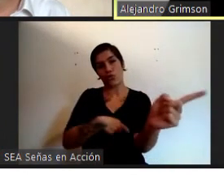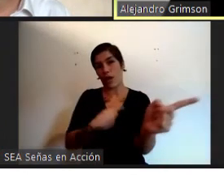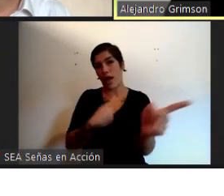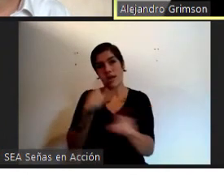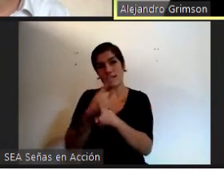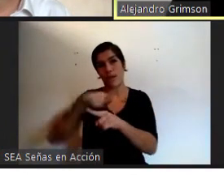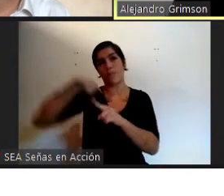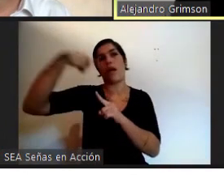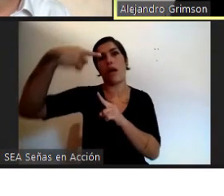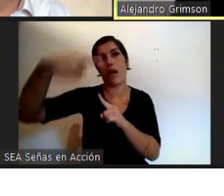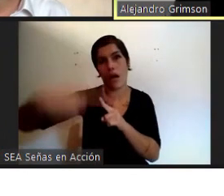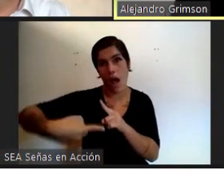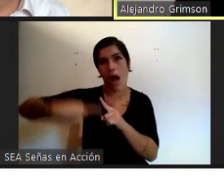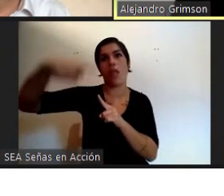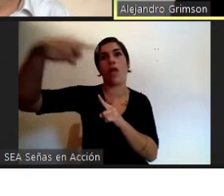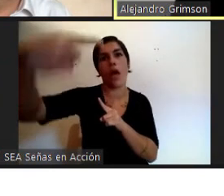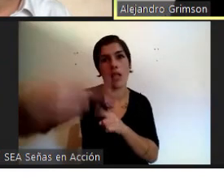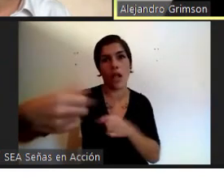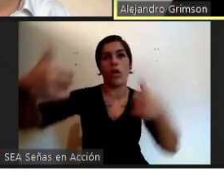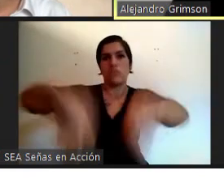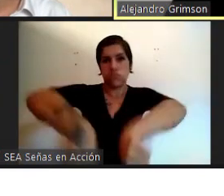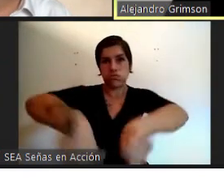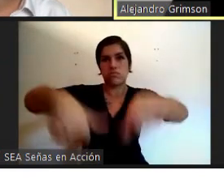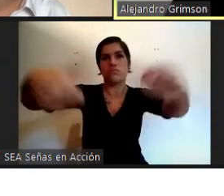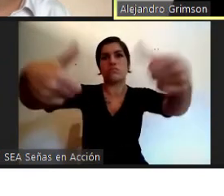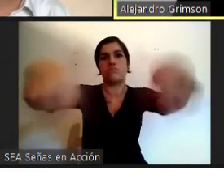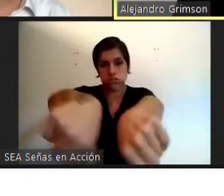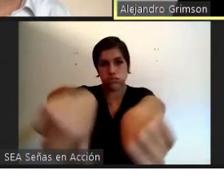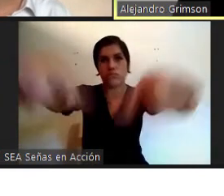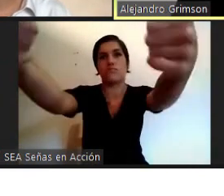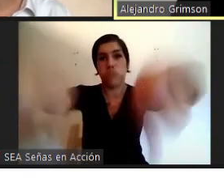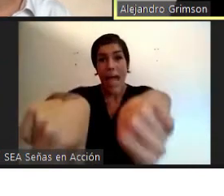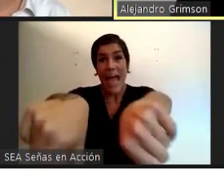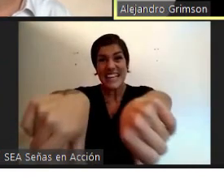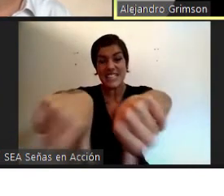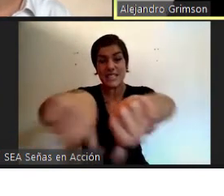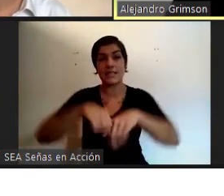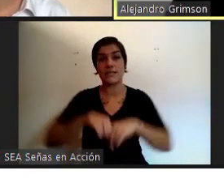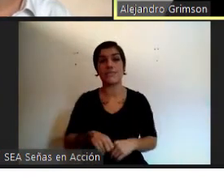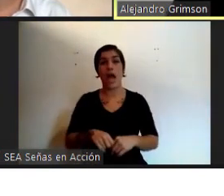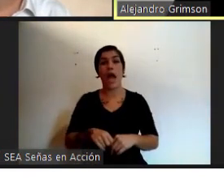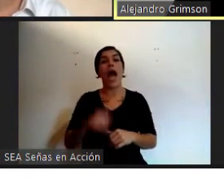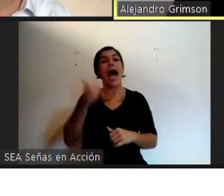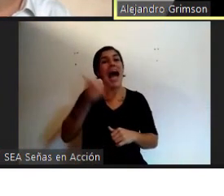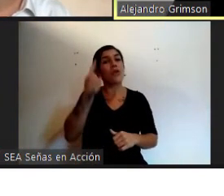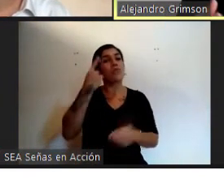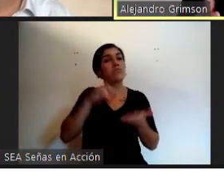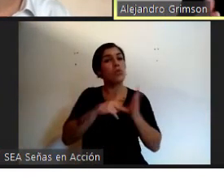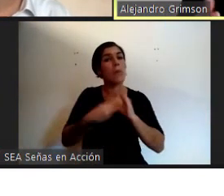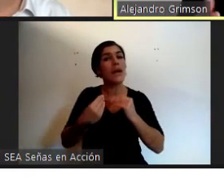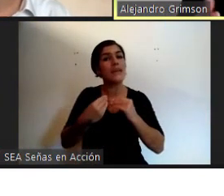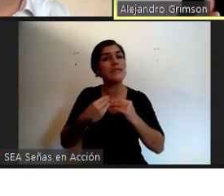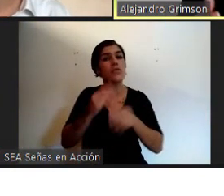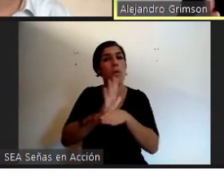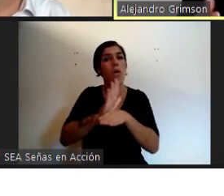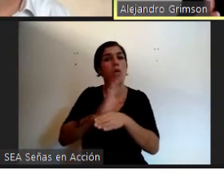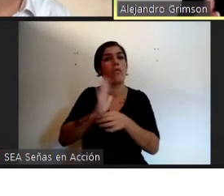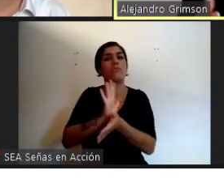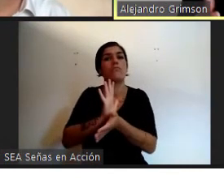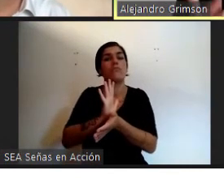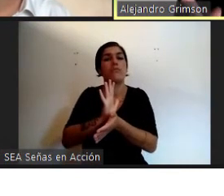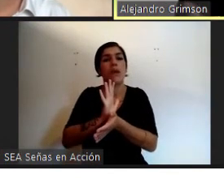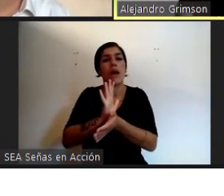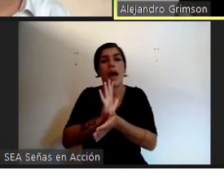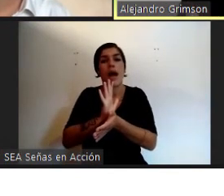the future. They build up a wall that makes a future unthinkable. Because, I mean, an